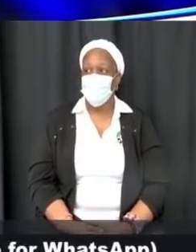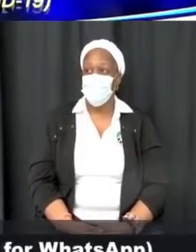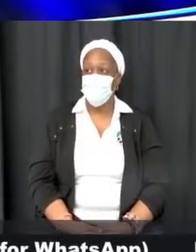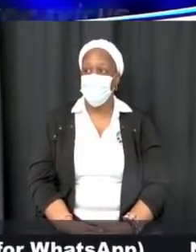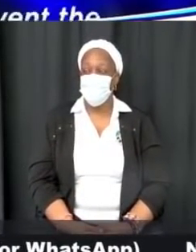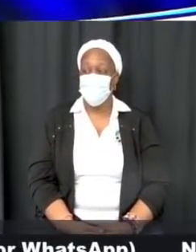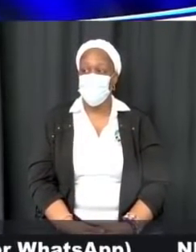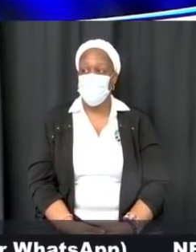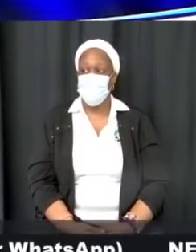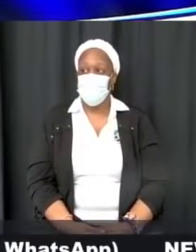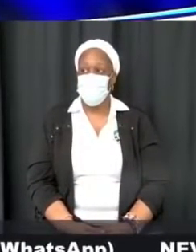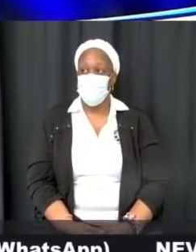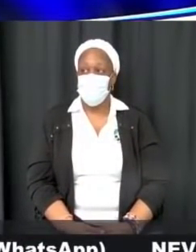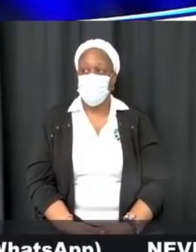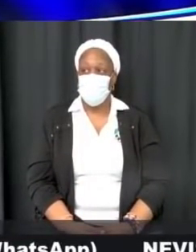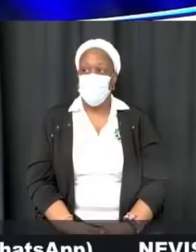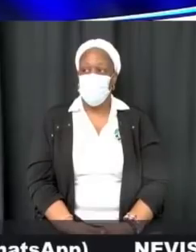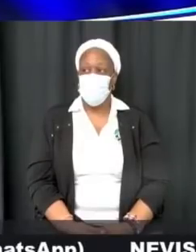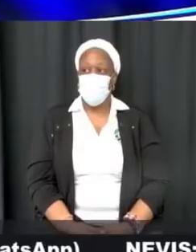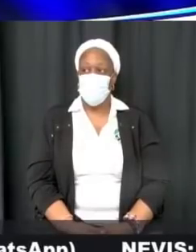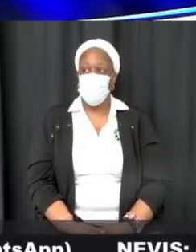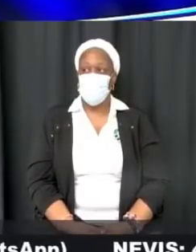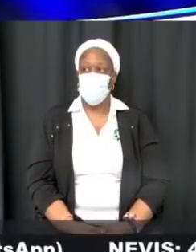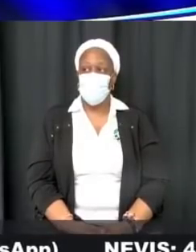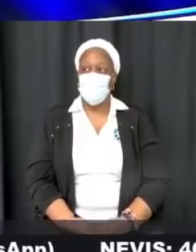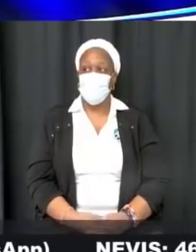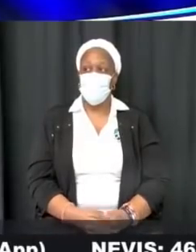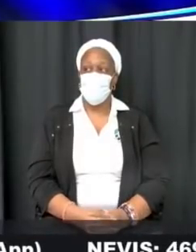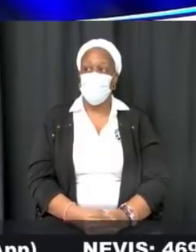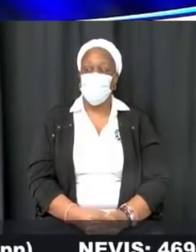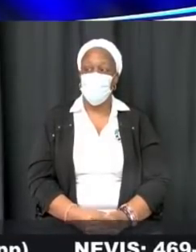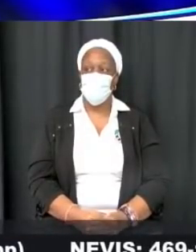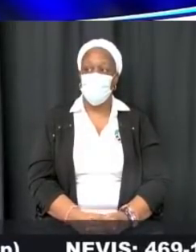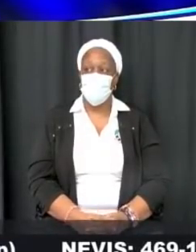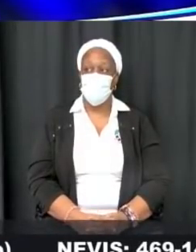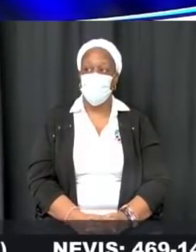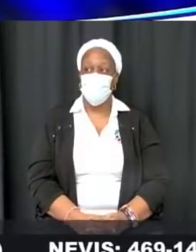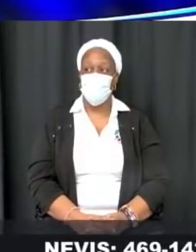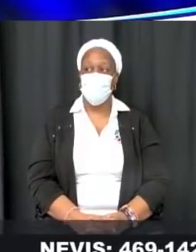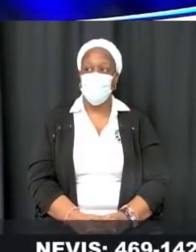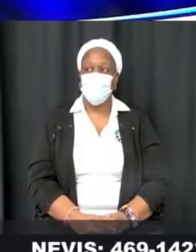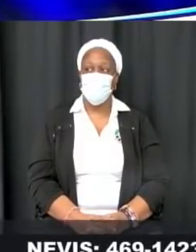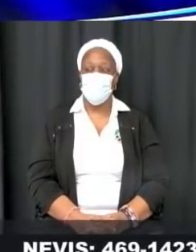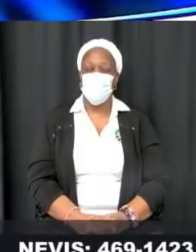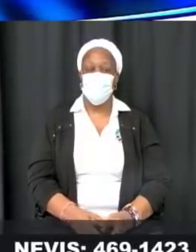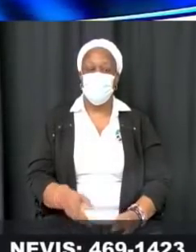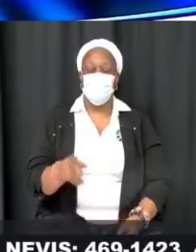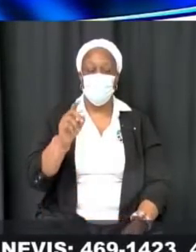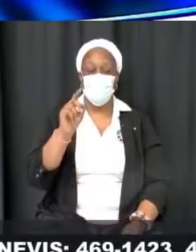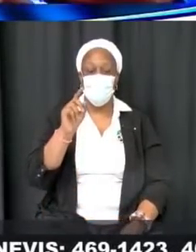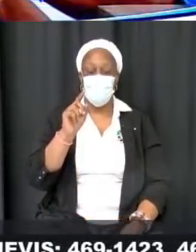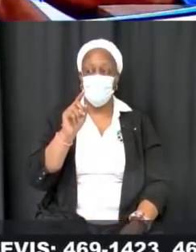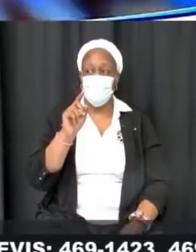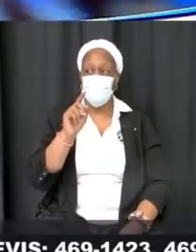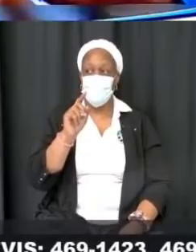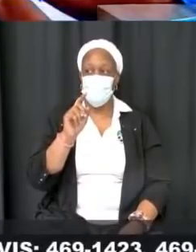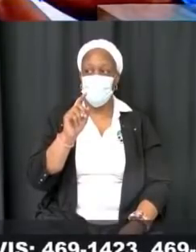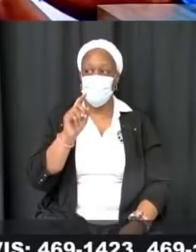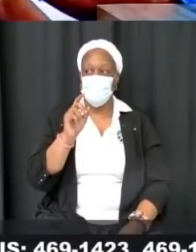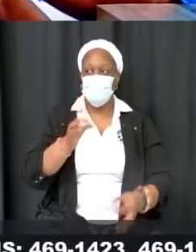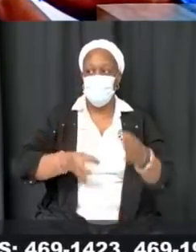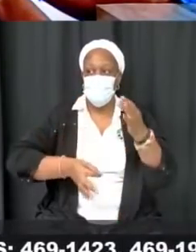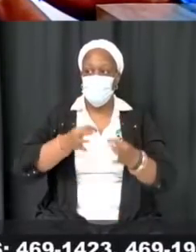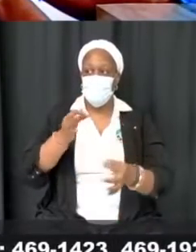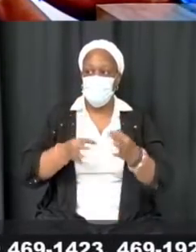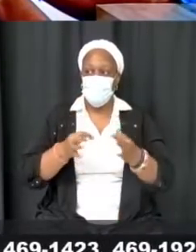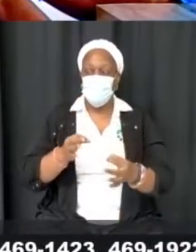I want to say just because it came in as a question doesn't mean that it is rooted in facts. Once a